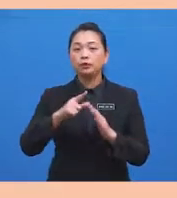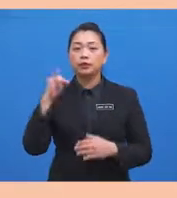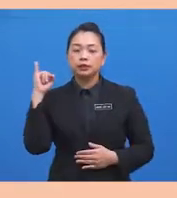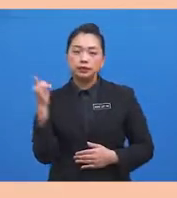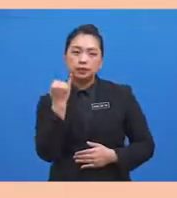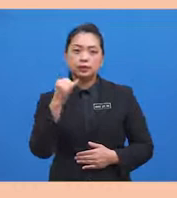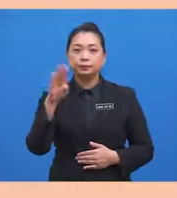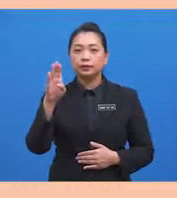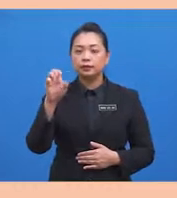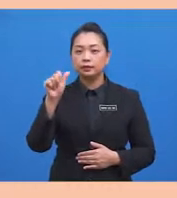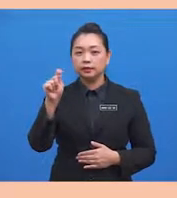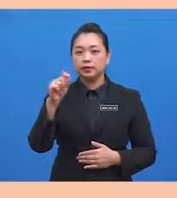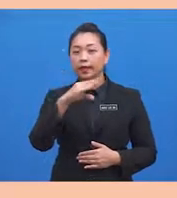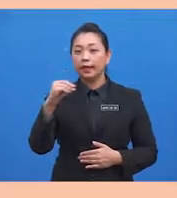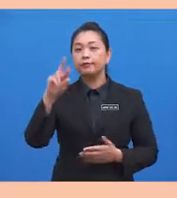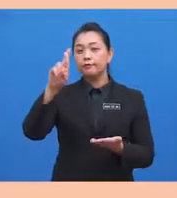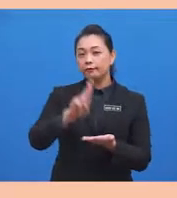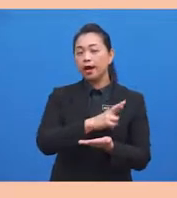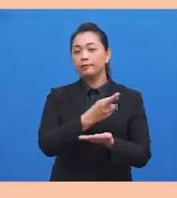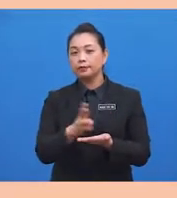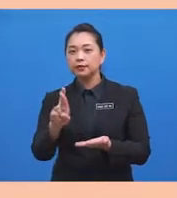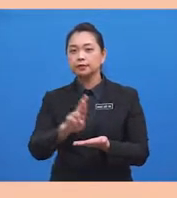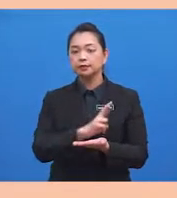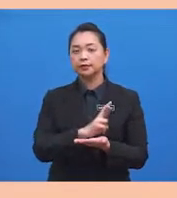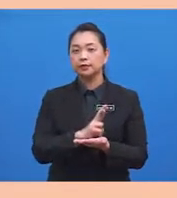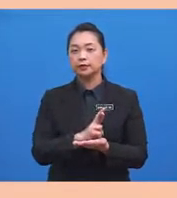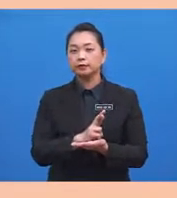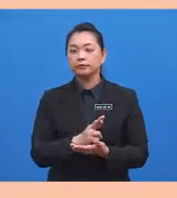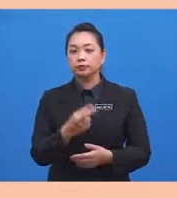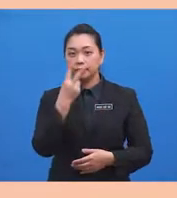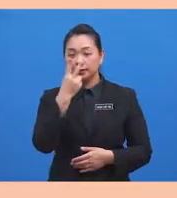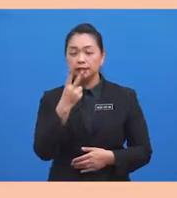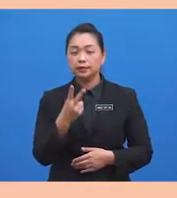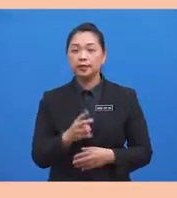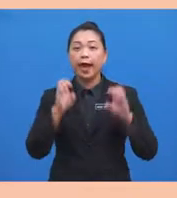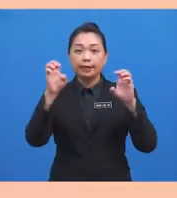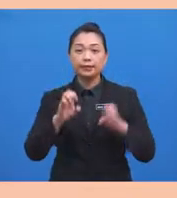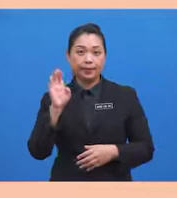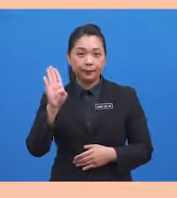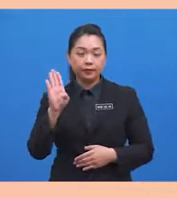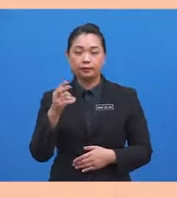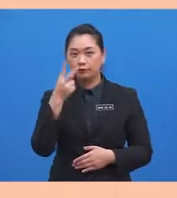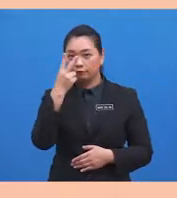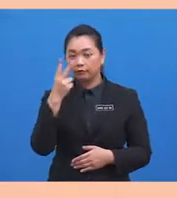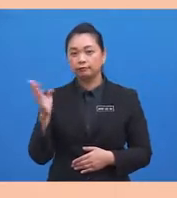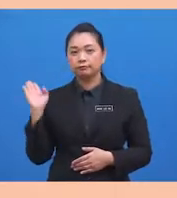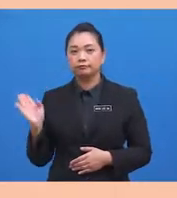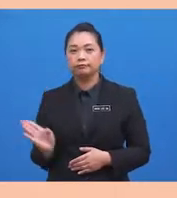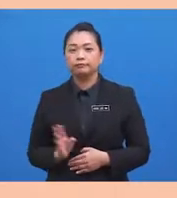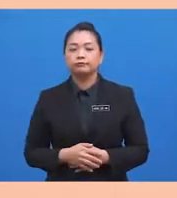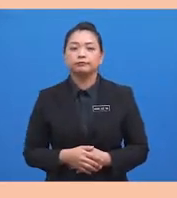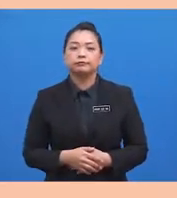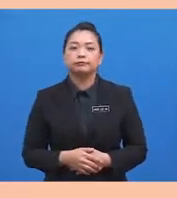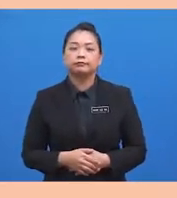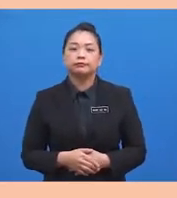just beats and rhymes. Have you located exercise B? What are you to do? Let's read the